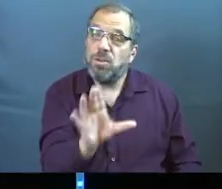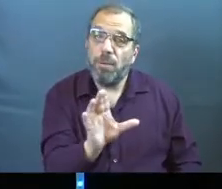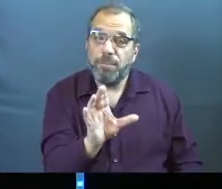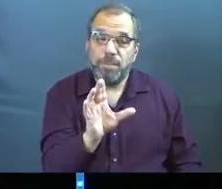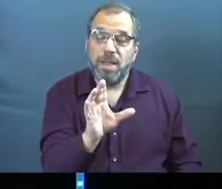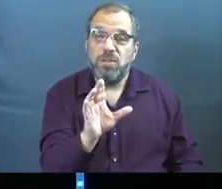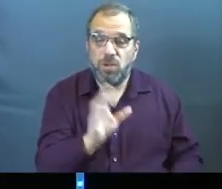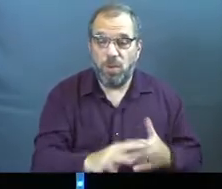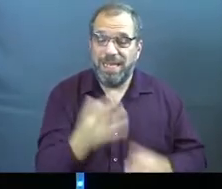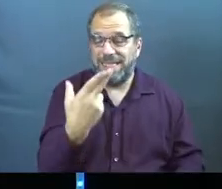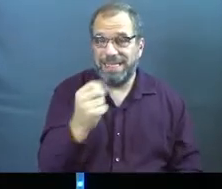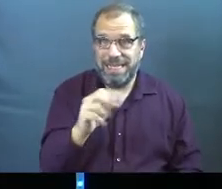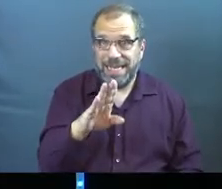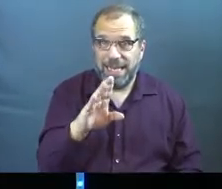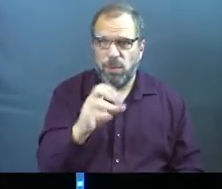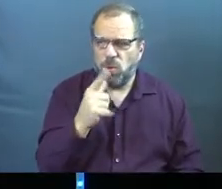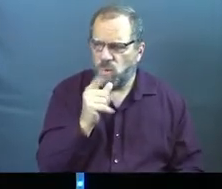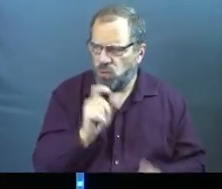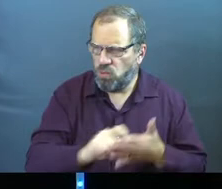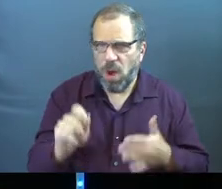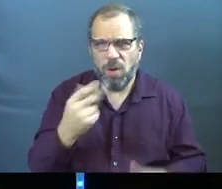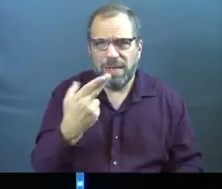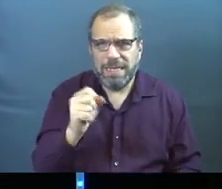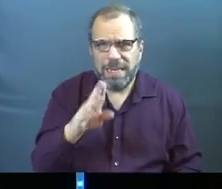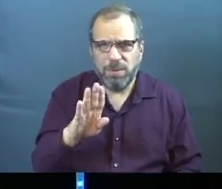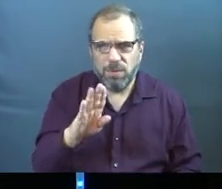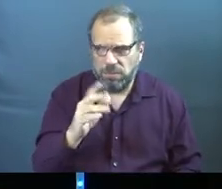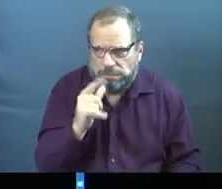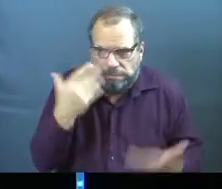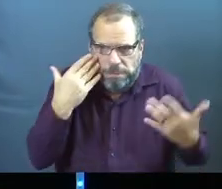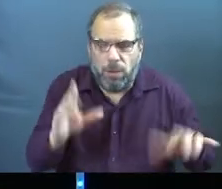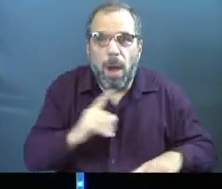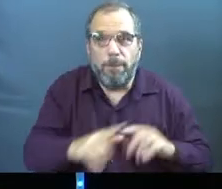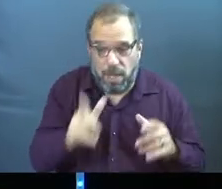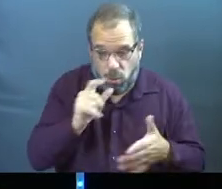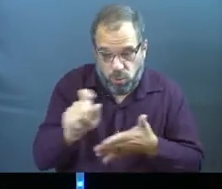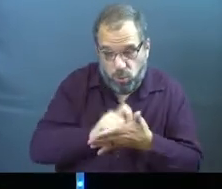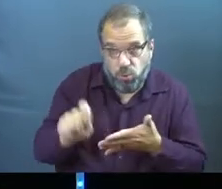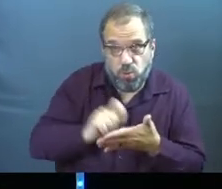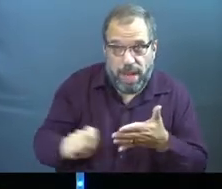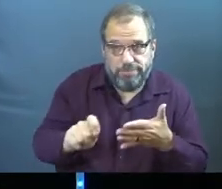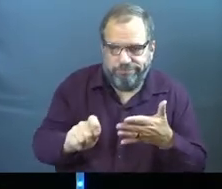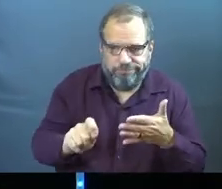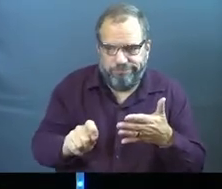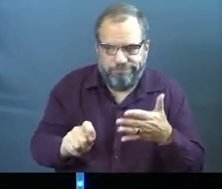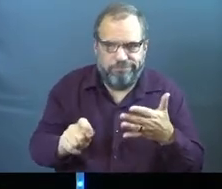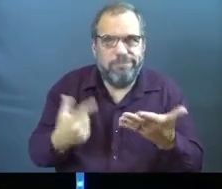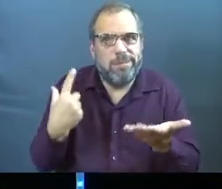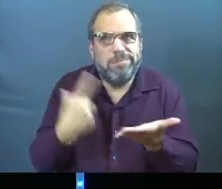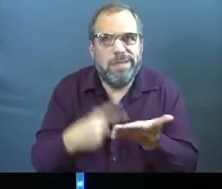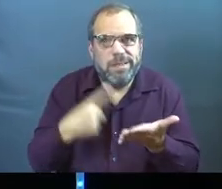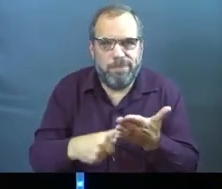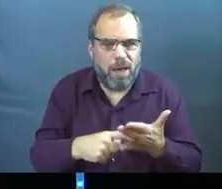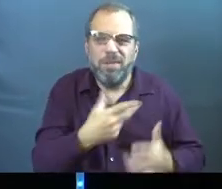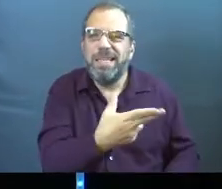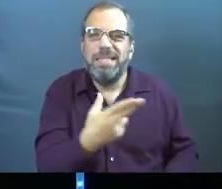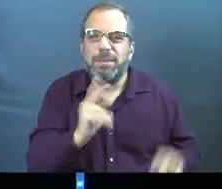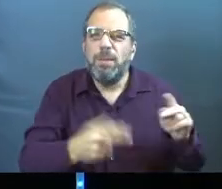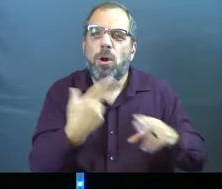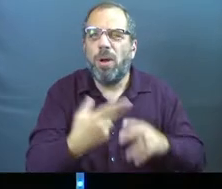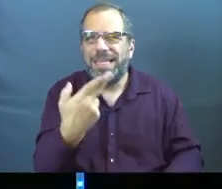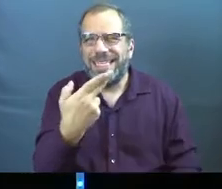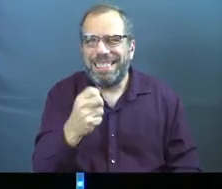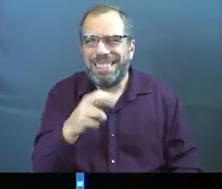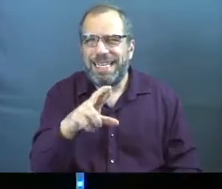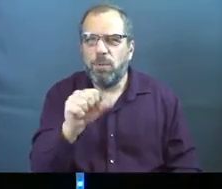this is the author of Hebrews, who we don't actually know who the author of Hebrews is, but this person who's writing this, they're coming in and they're talking about these heroes of the faith